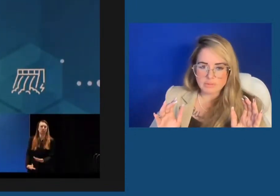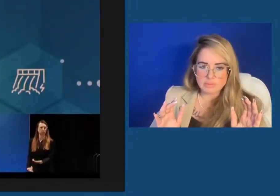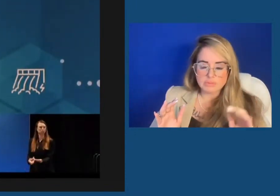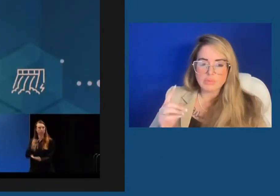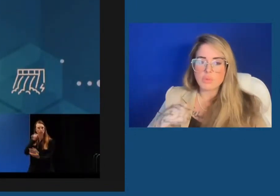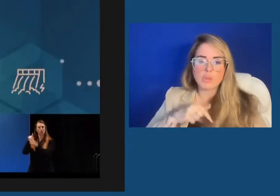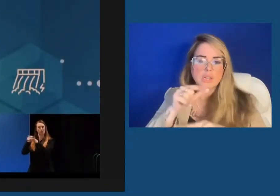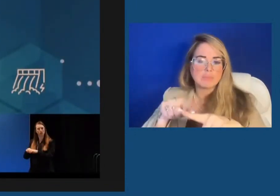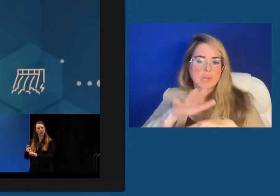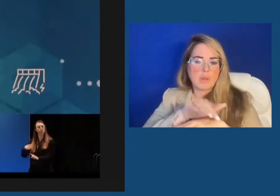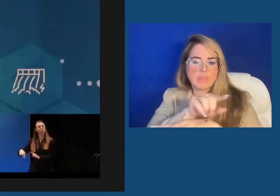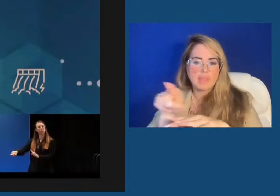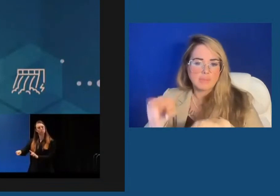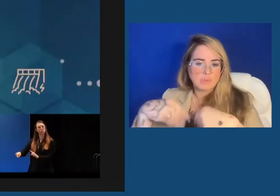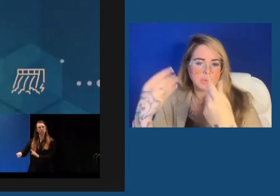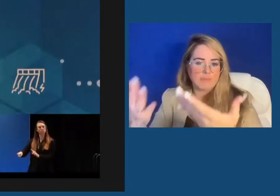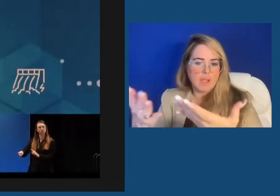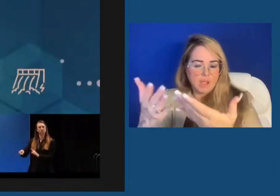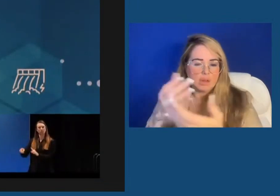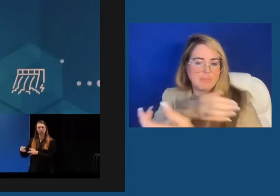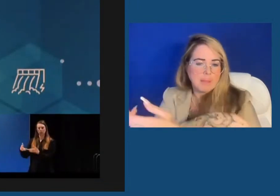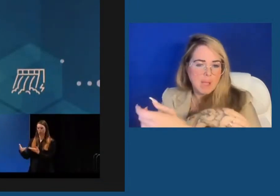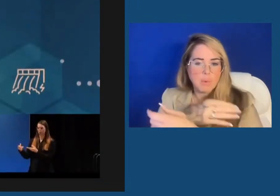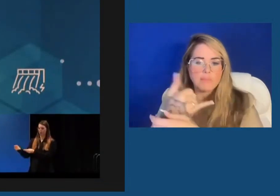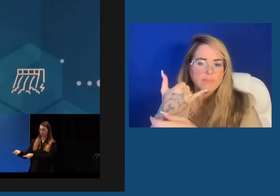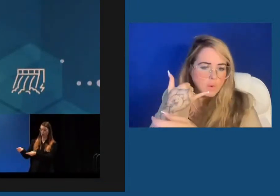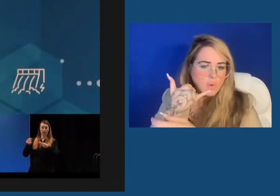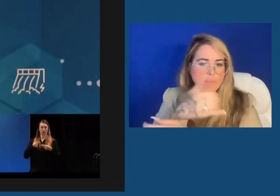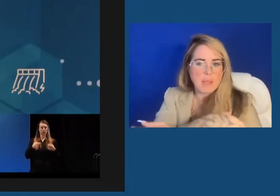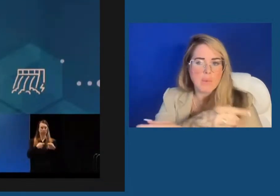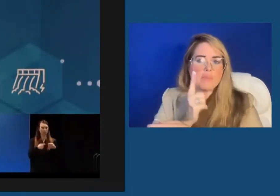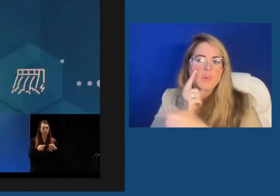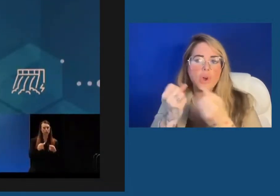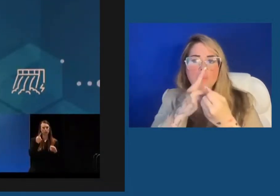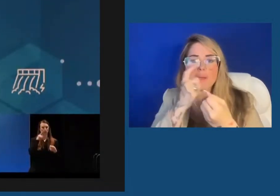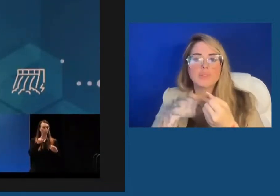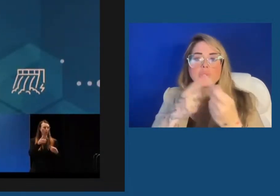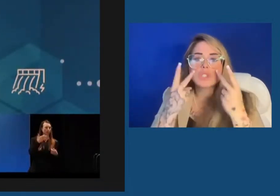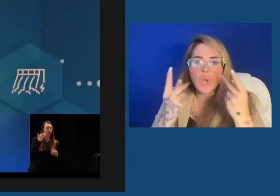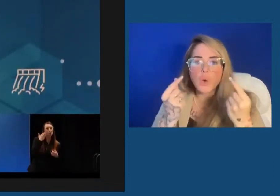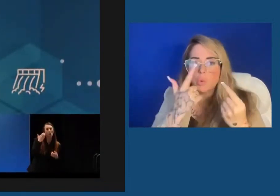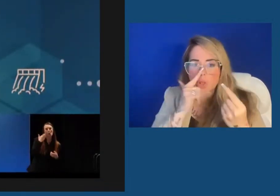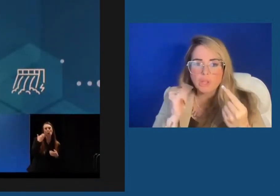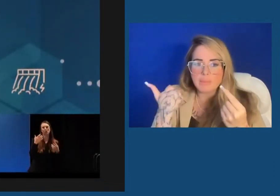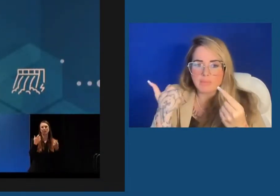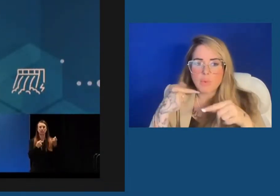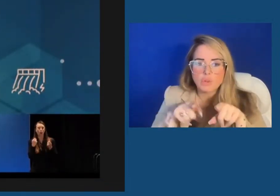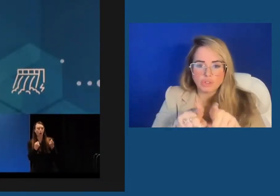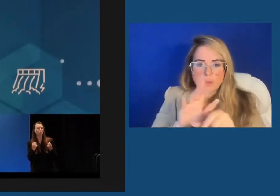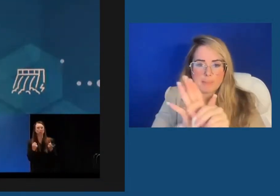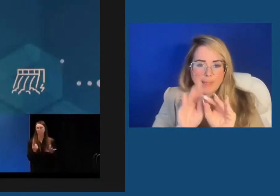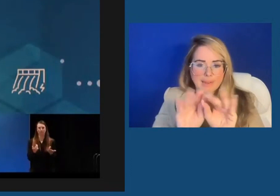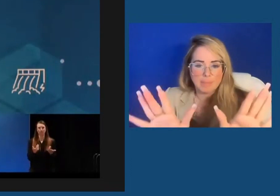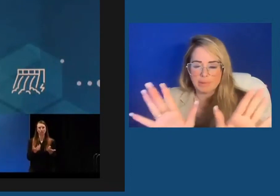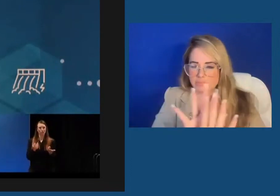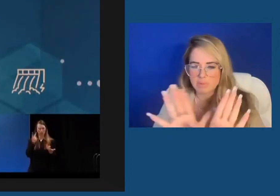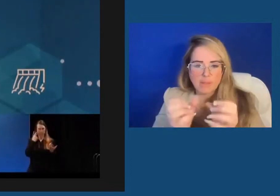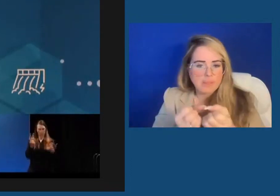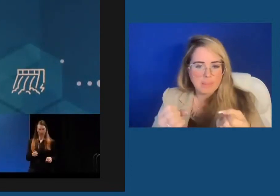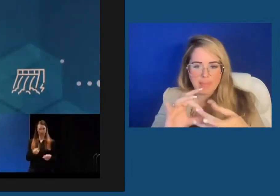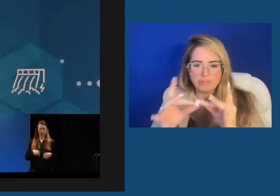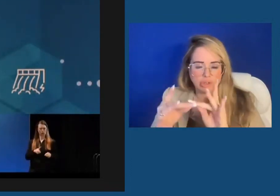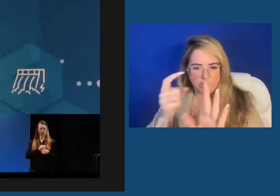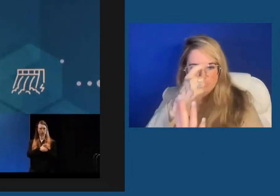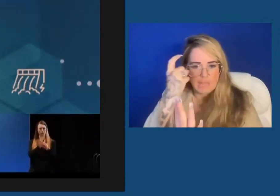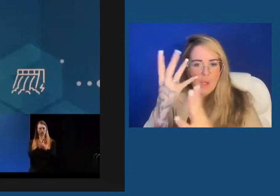to provide what powers our phones and powers our cars, because we saw what that looked like during the pandemic and the supply chain challenges. I want them all